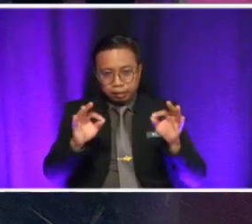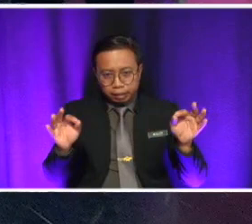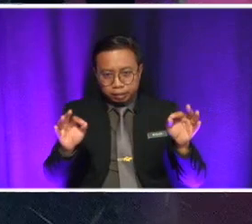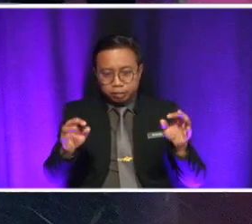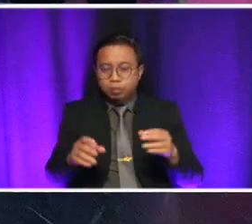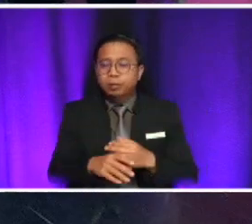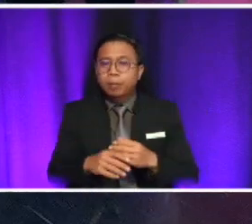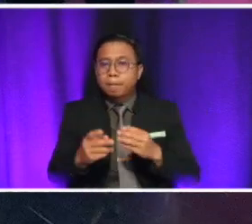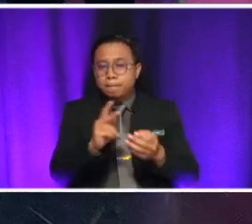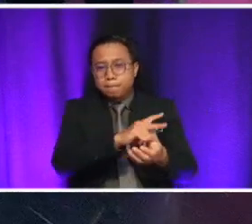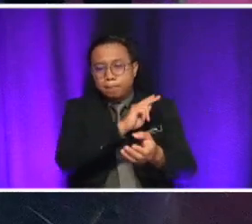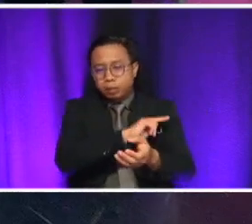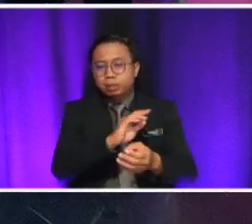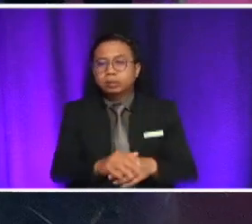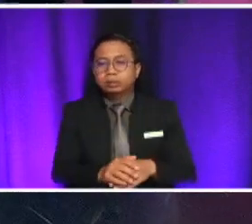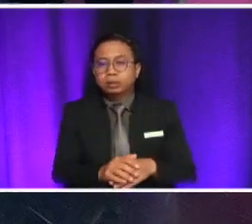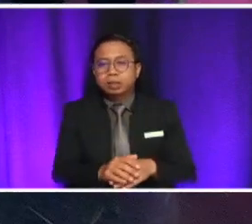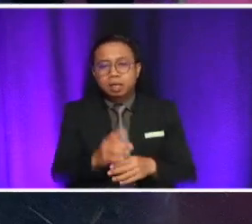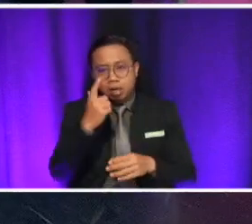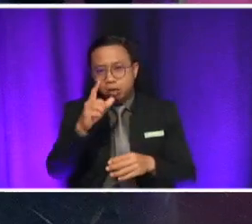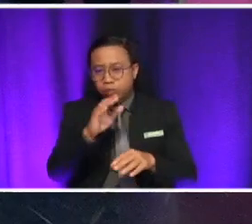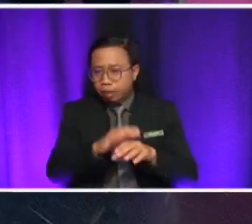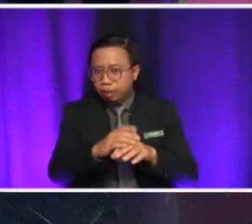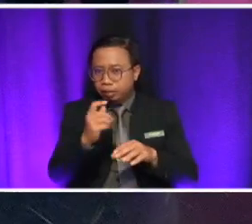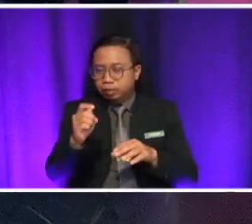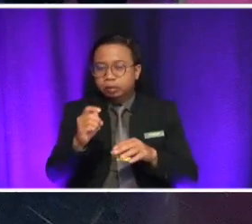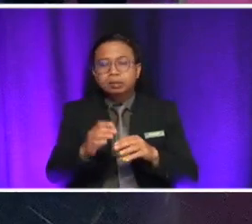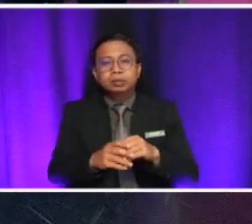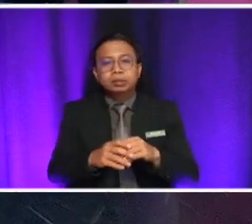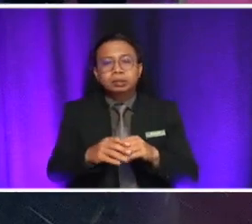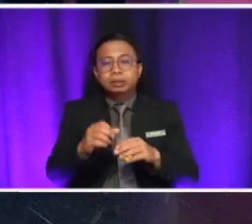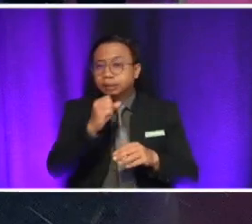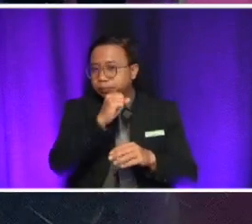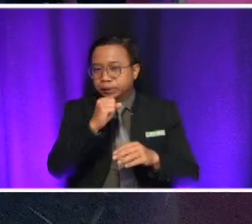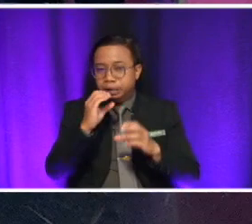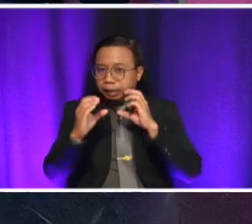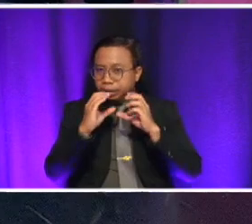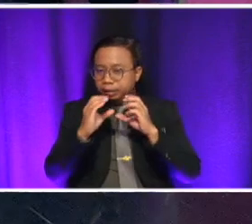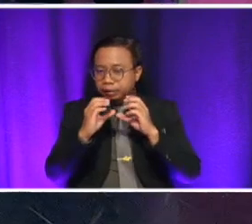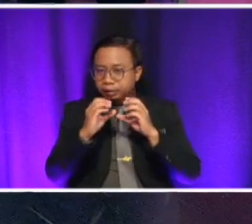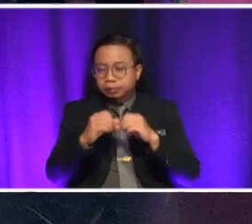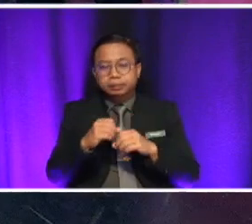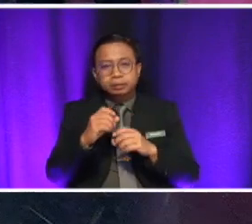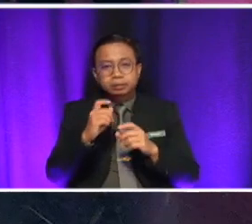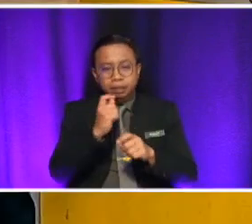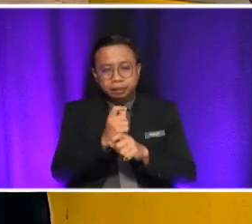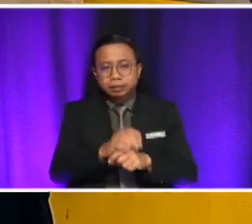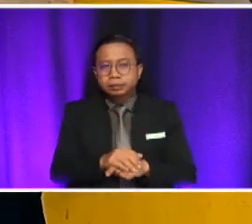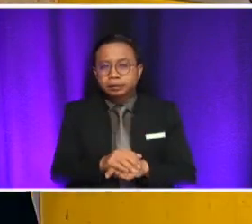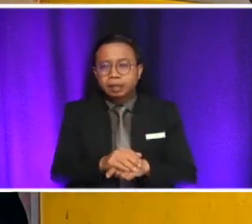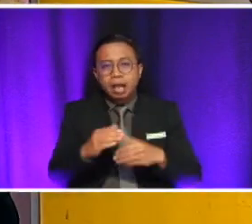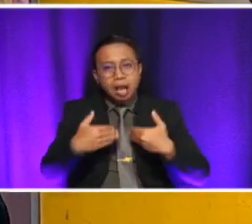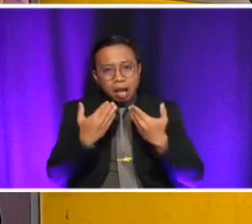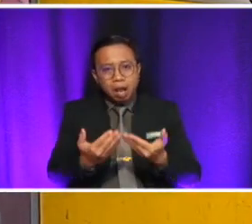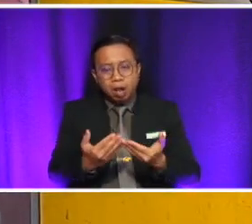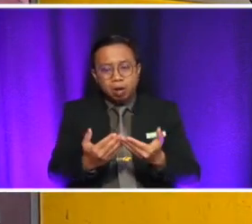Play. Okay, so now we are going to look at a little bit of speaking task. We're going to do a little bit of speaking task. Okay, your question here is, how